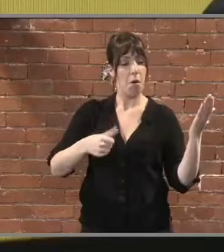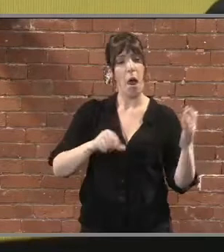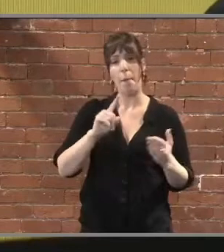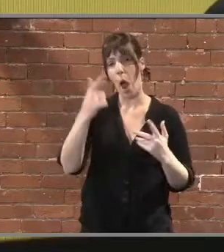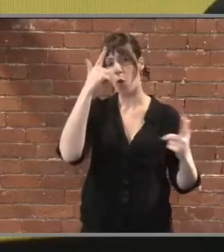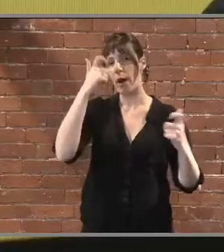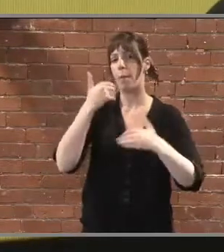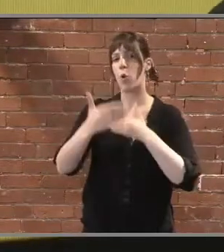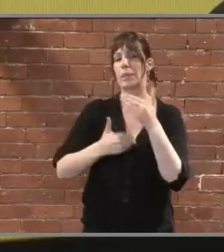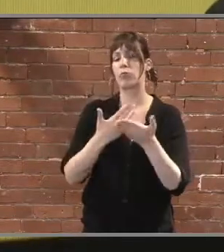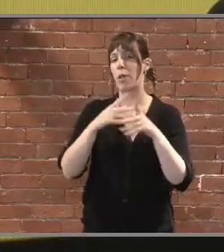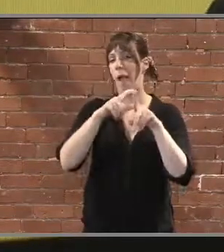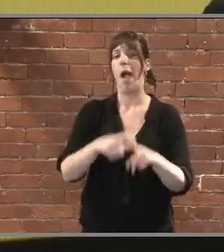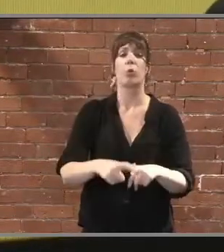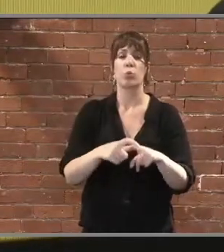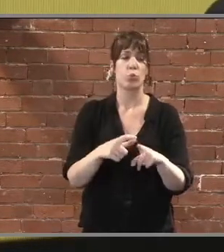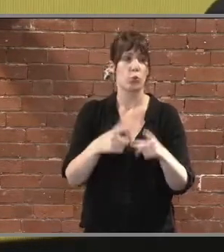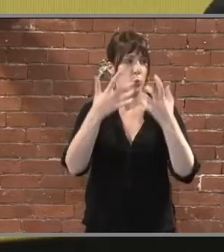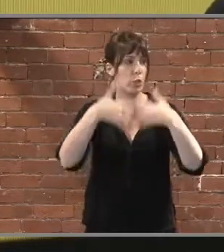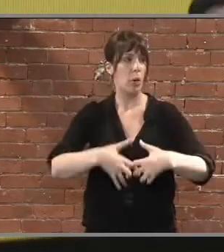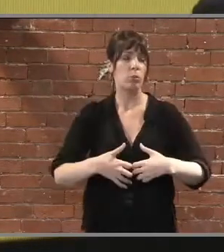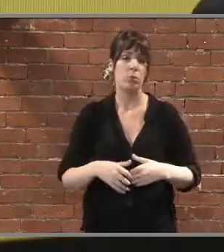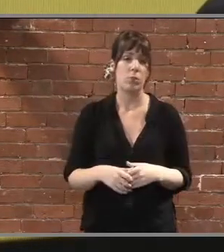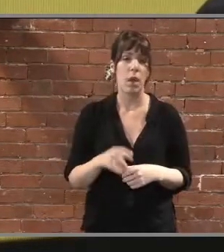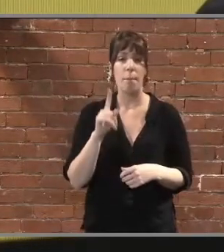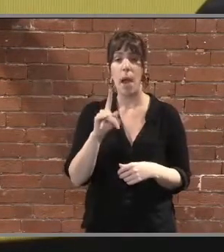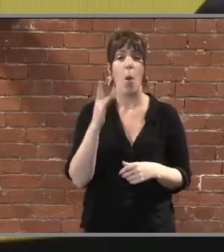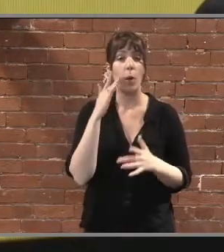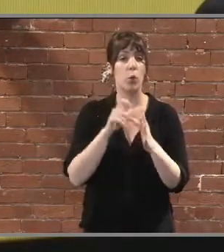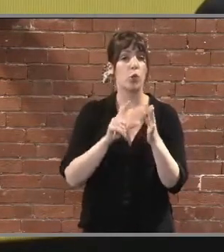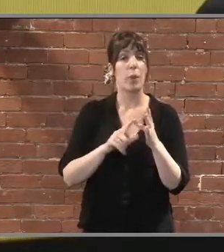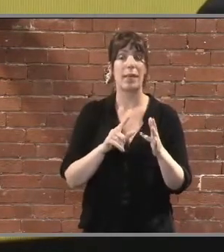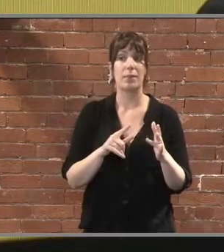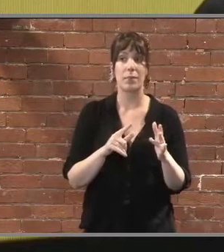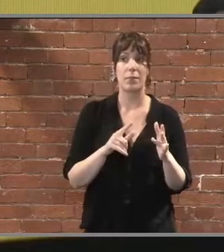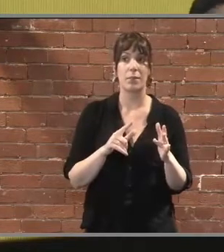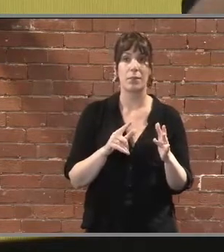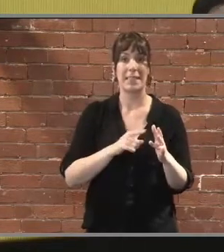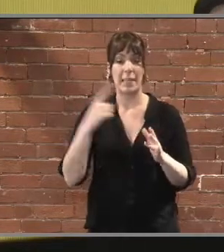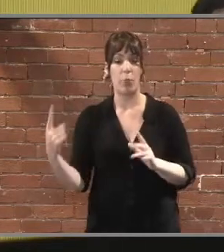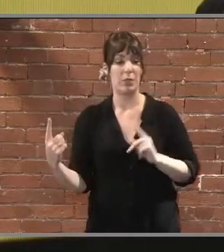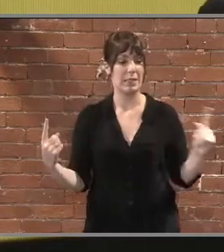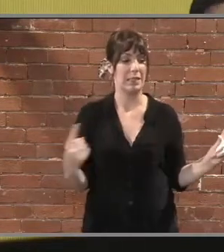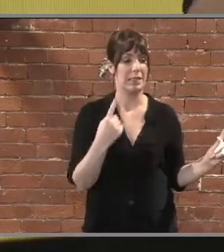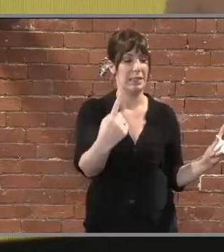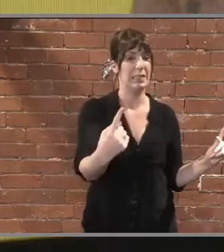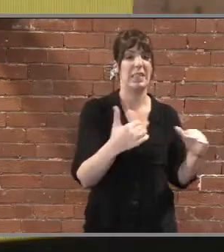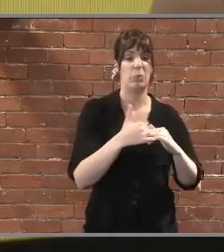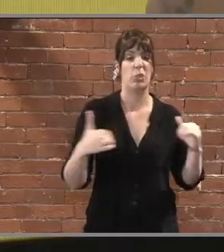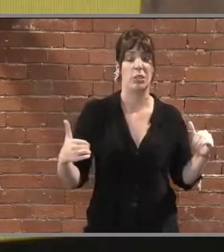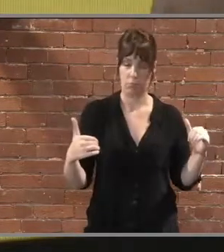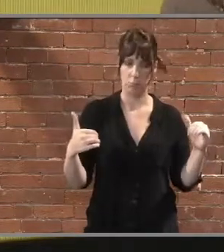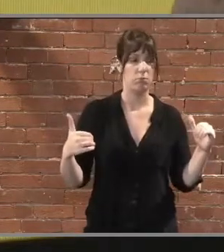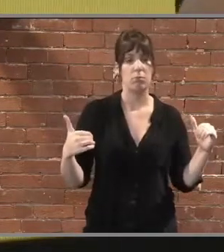to define anyway, but when you're doing it remotely like that, like 3 different people in